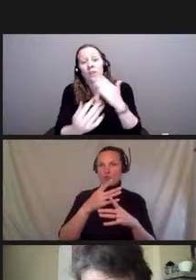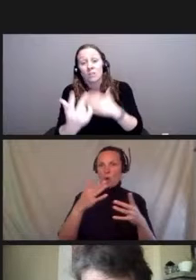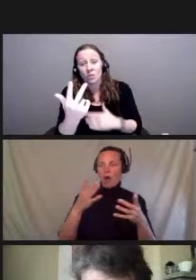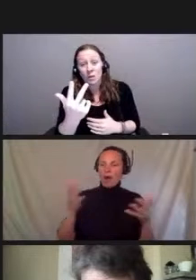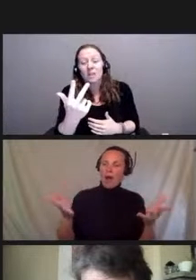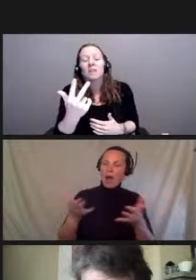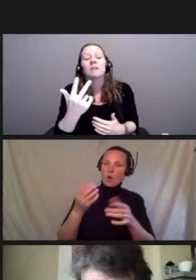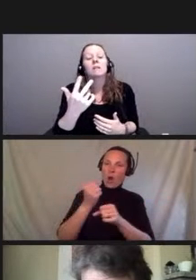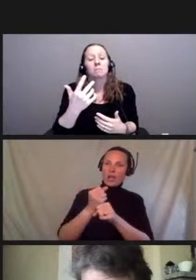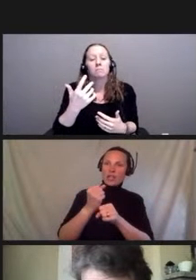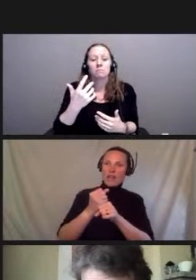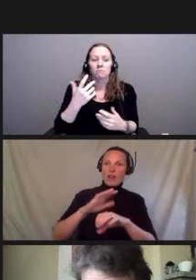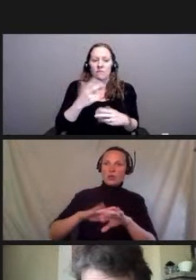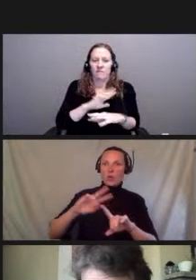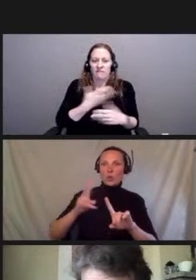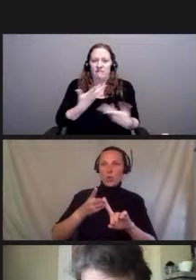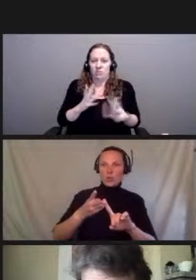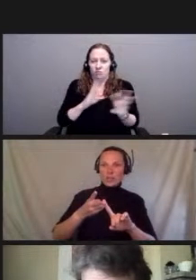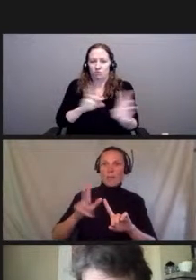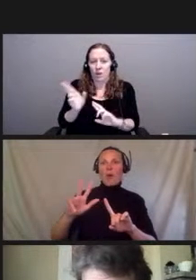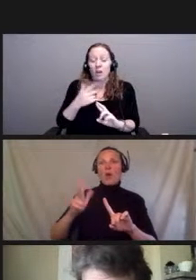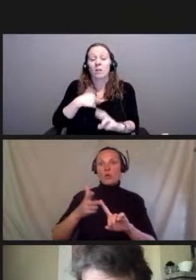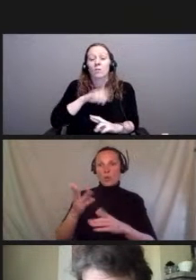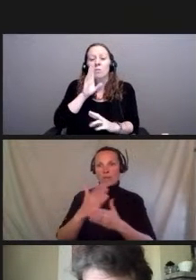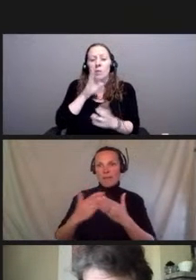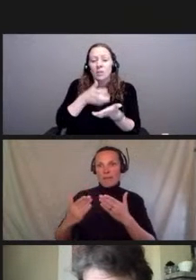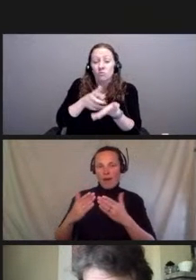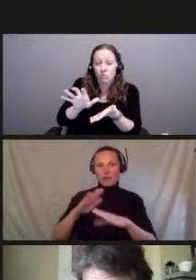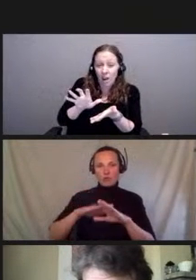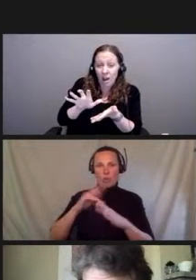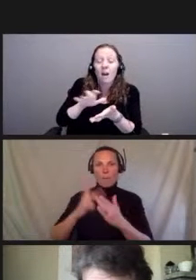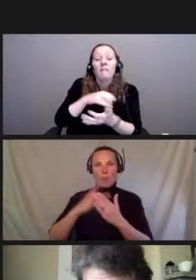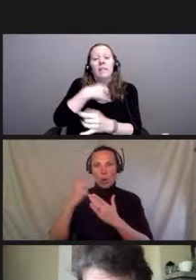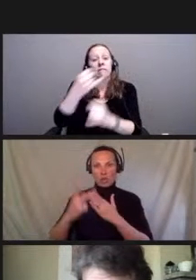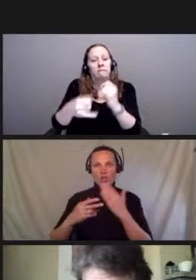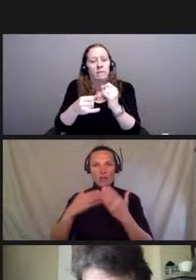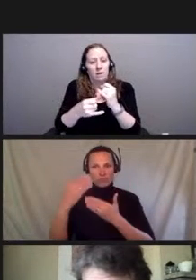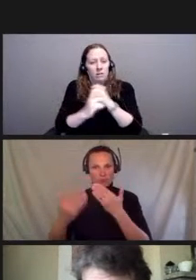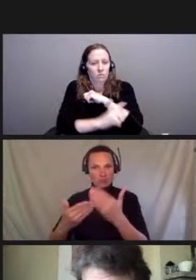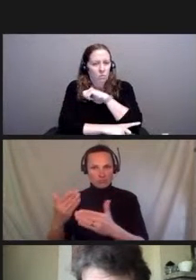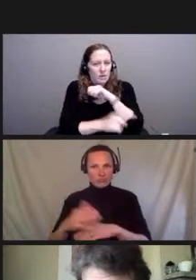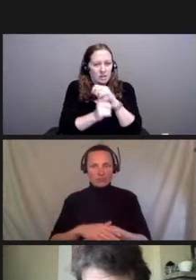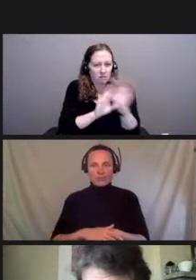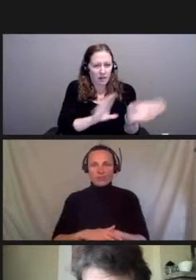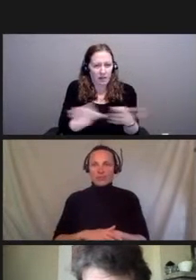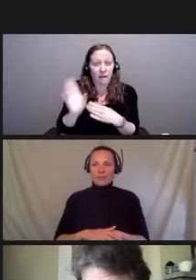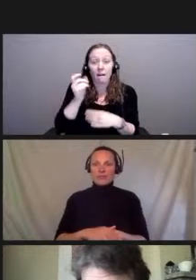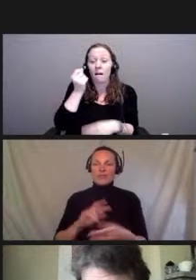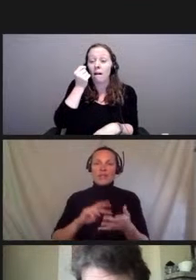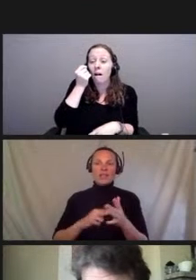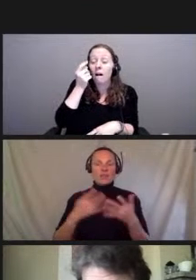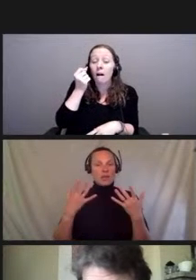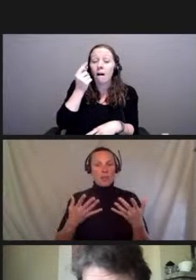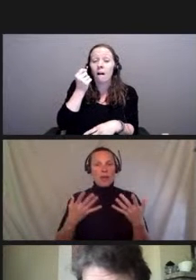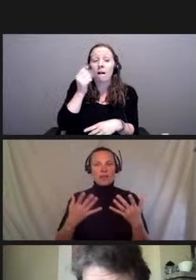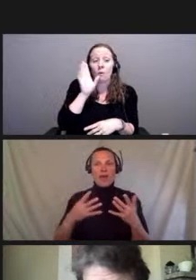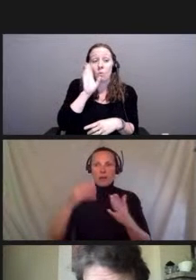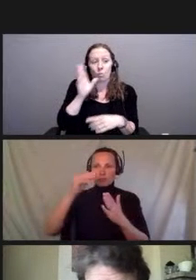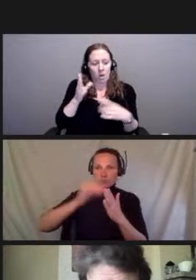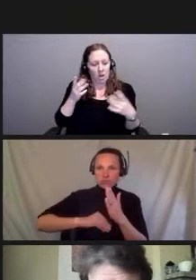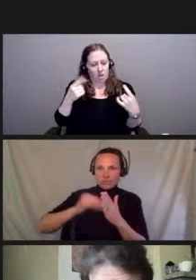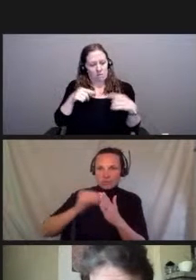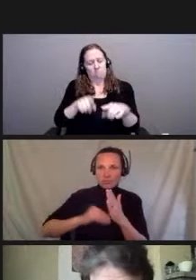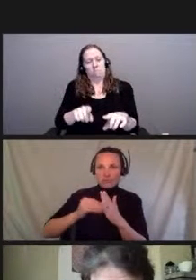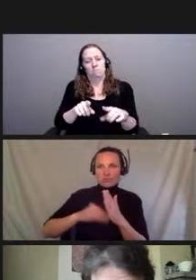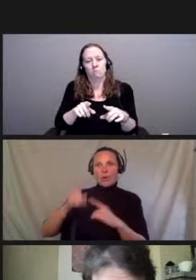as we work to develop the draft as well as the final waste plan and ensuring that it will align and work to